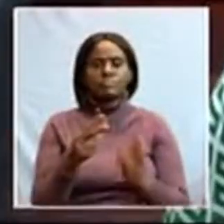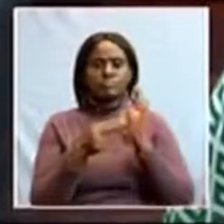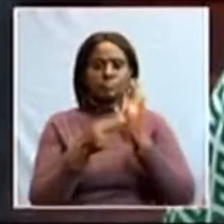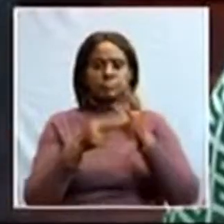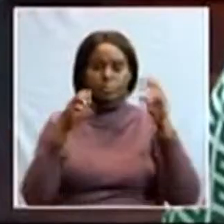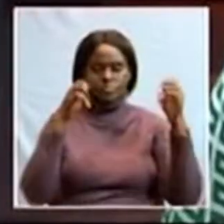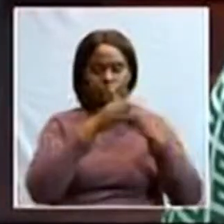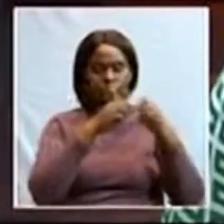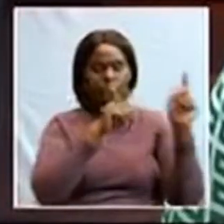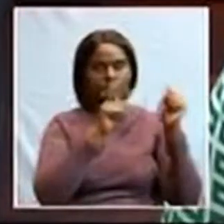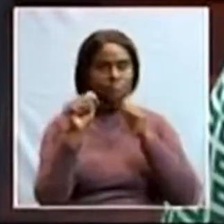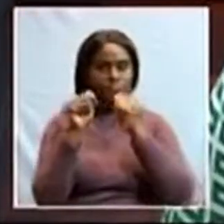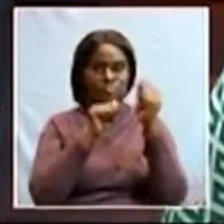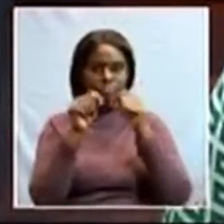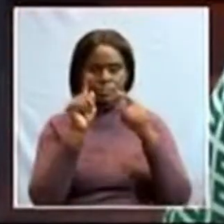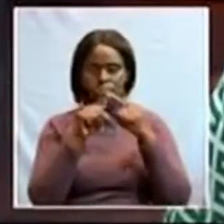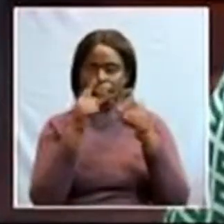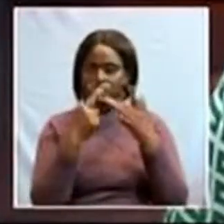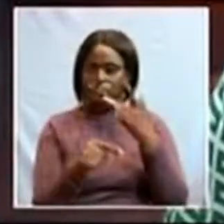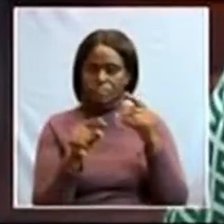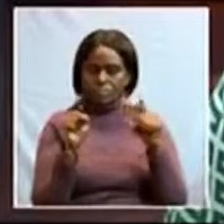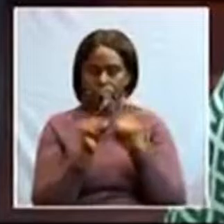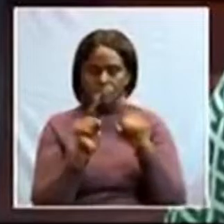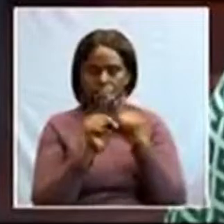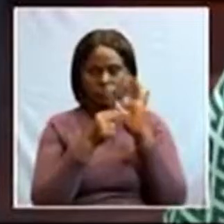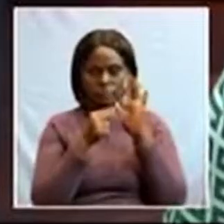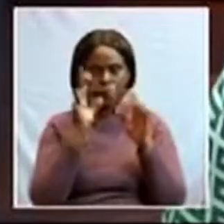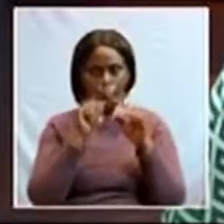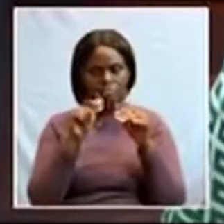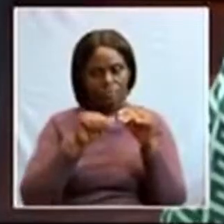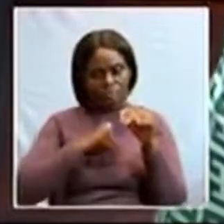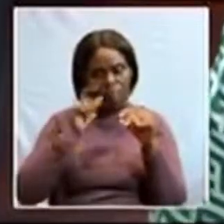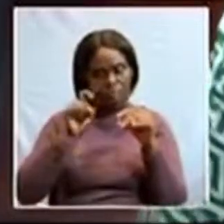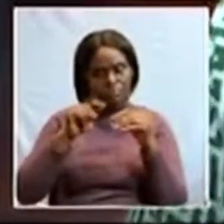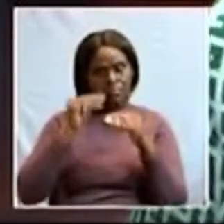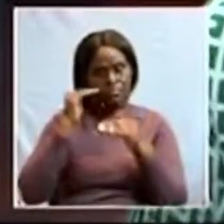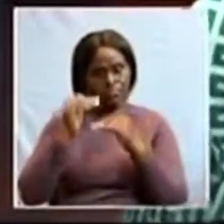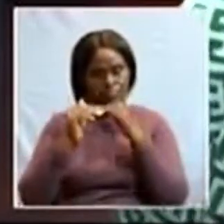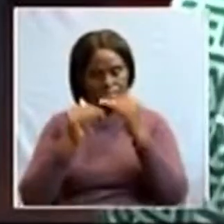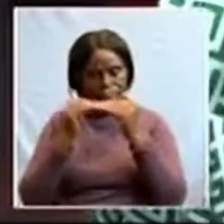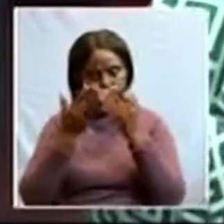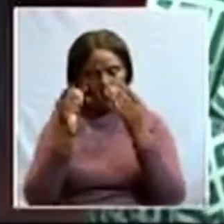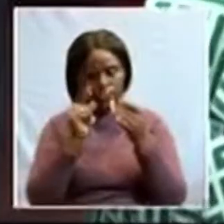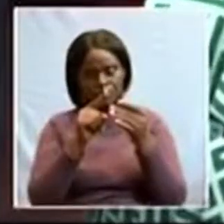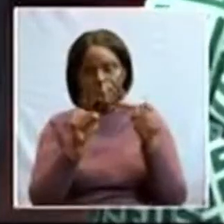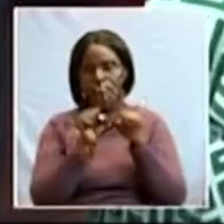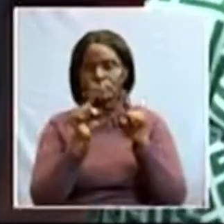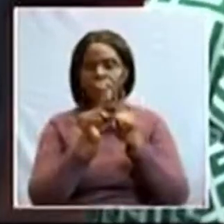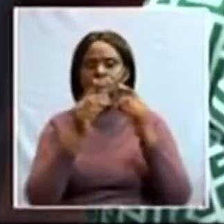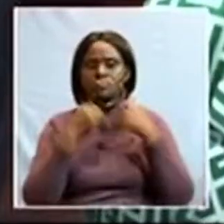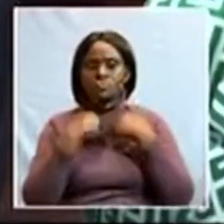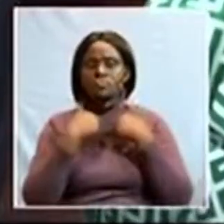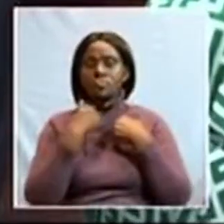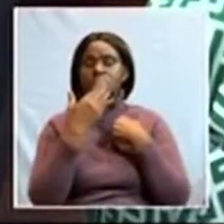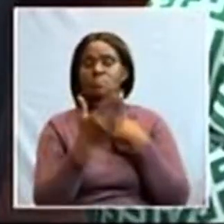bank transfers, but they indicated that we need to go a step further. Where are the, I think, the acknowledgement of